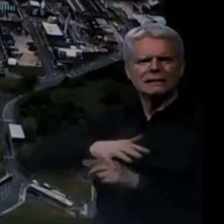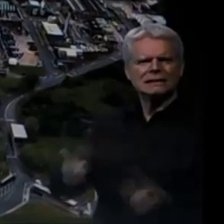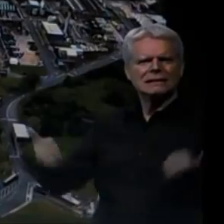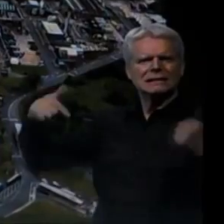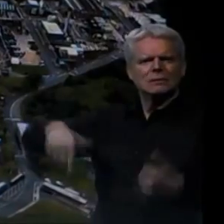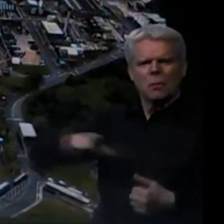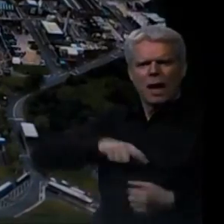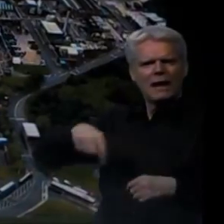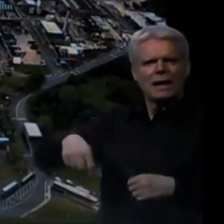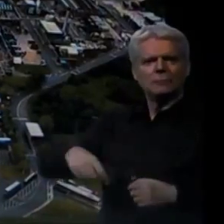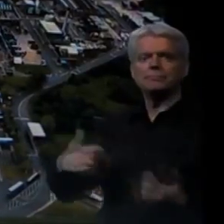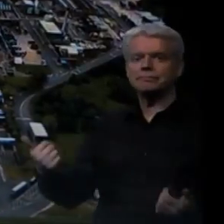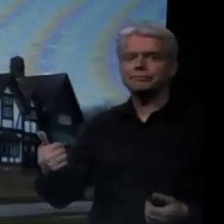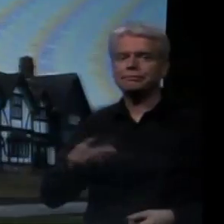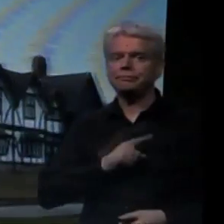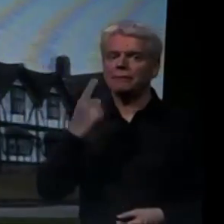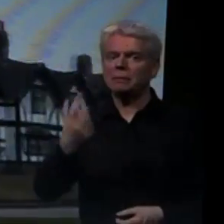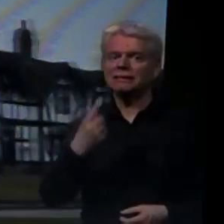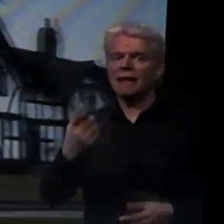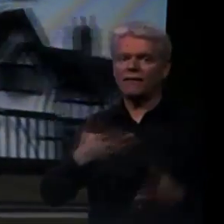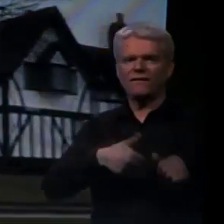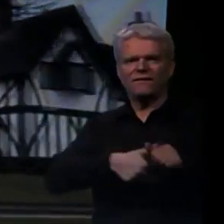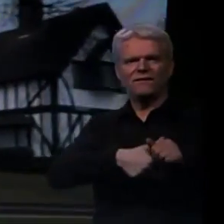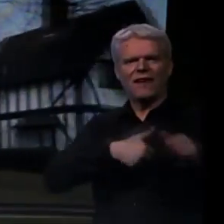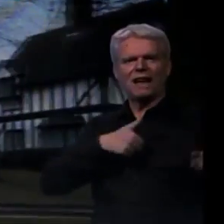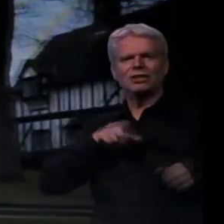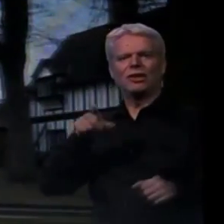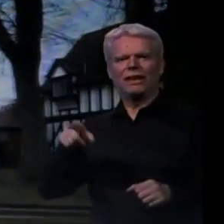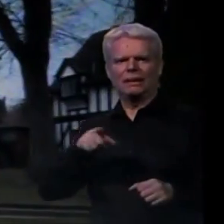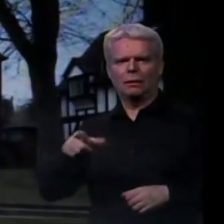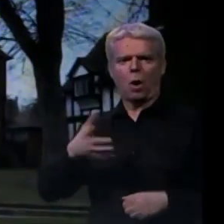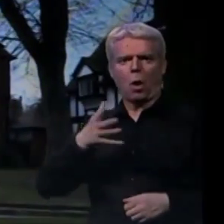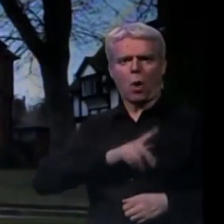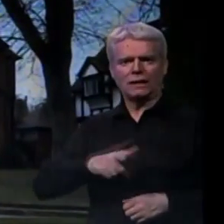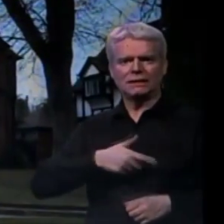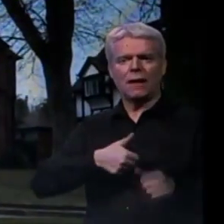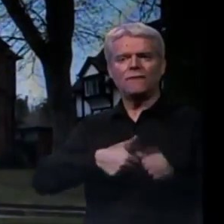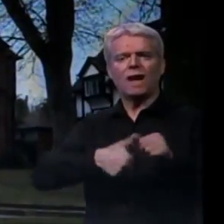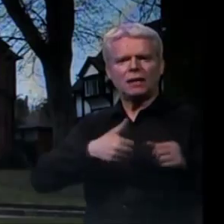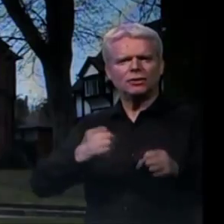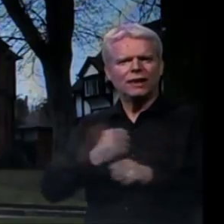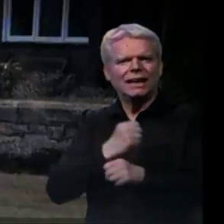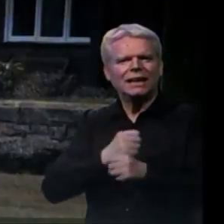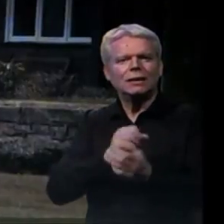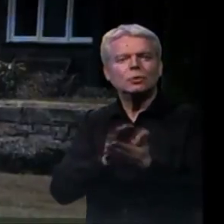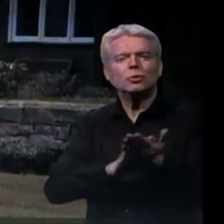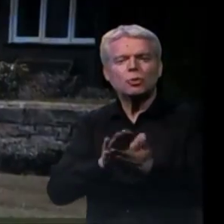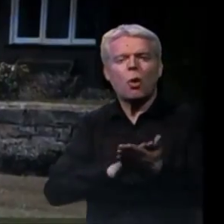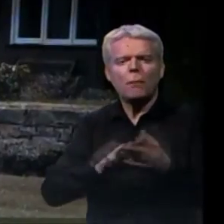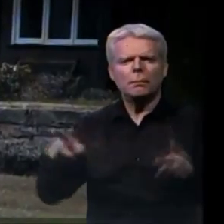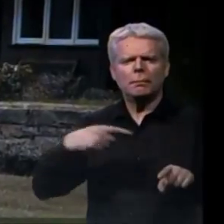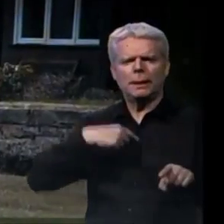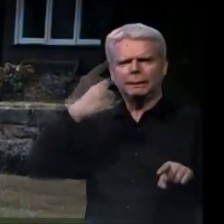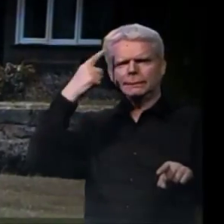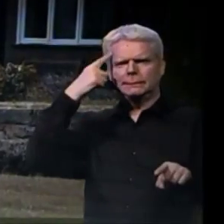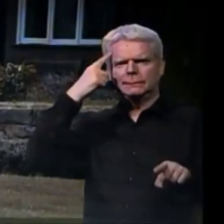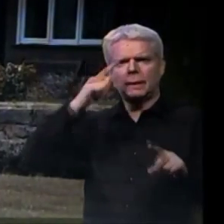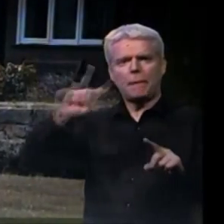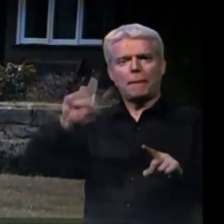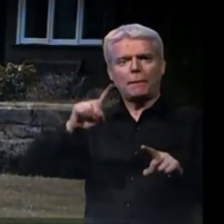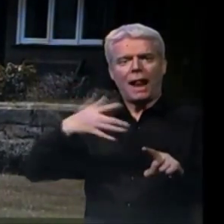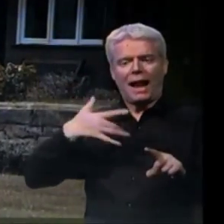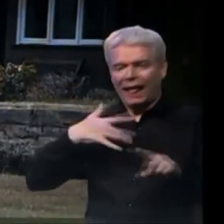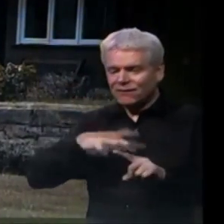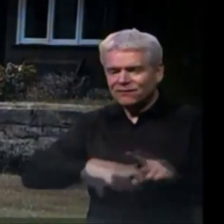his soap production, and he wanted to realise a dream, which was to build an environment community for his factory workers. He wanted to see